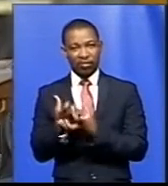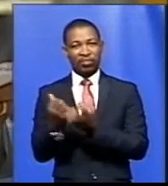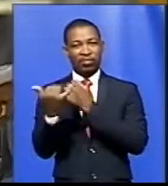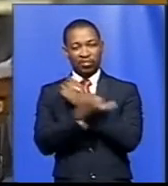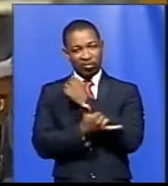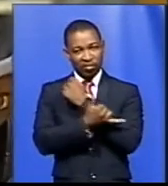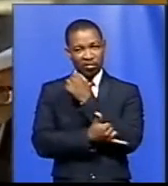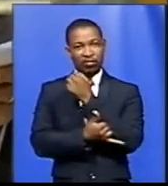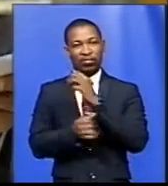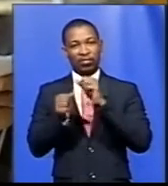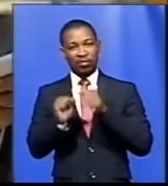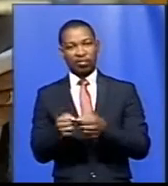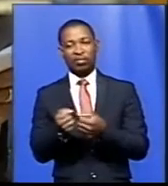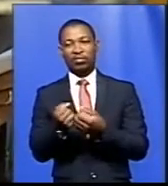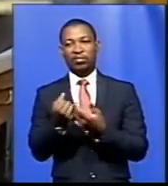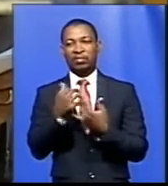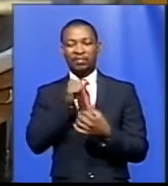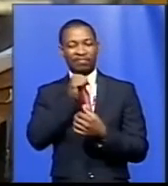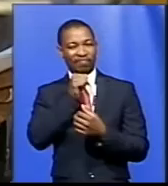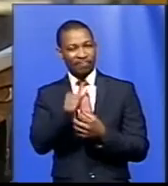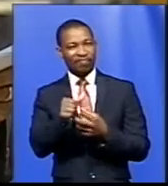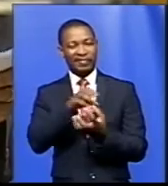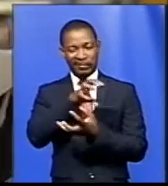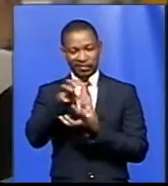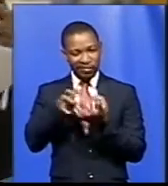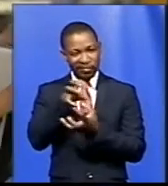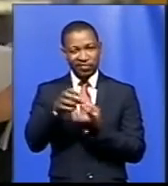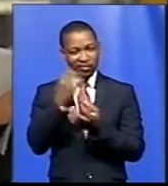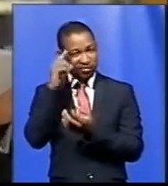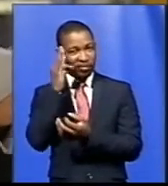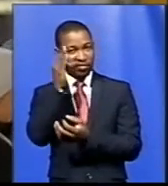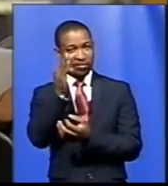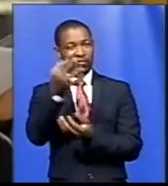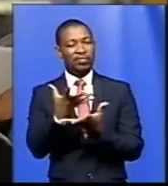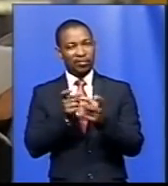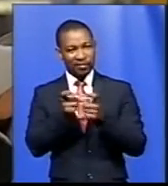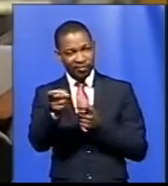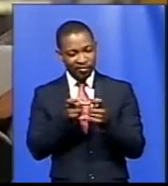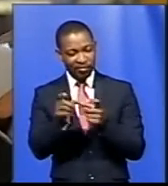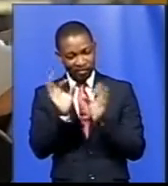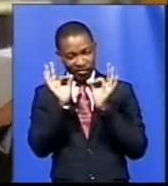an unsustainable fiscal path. This is fiscal management.